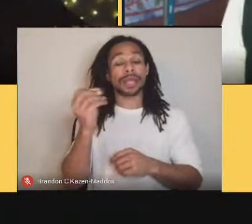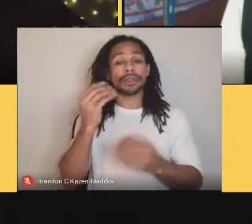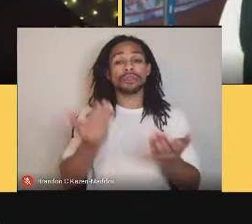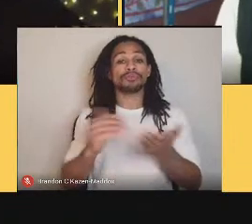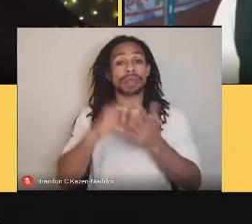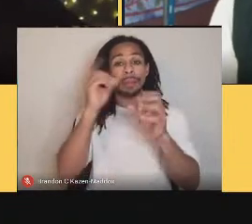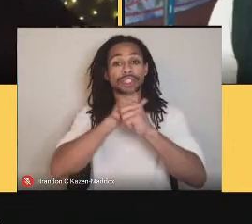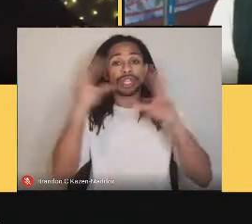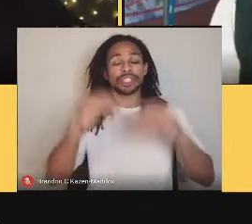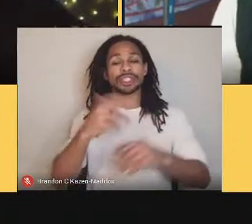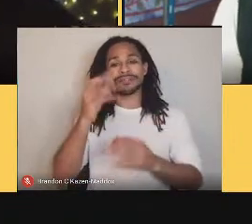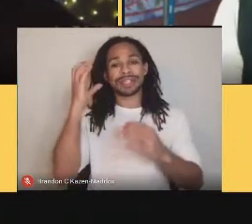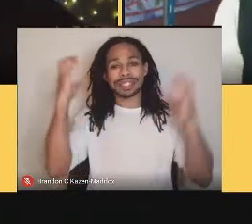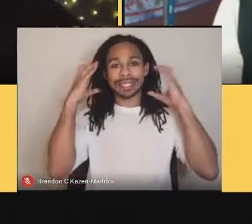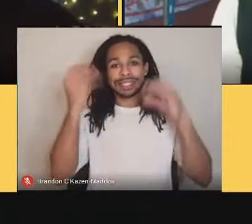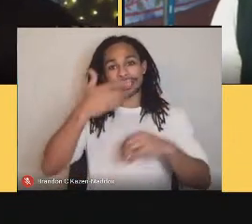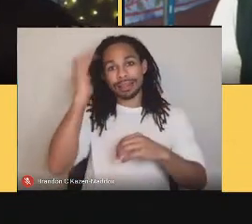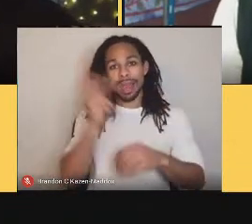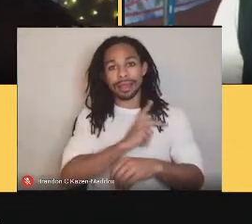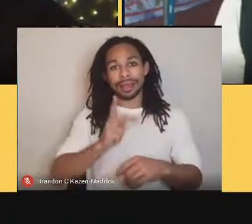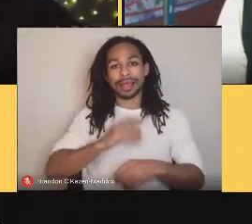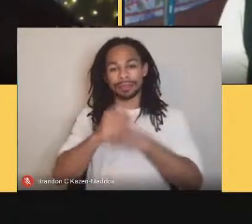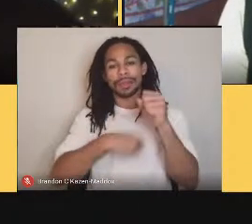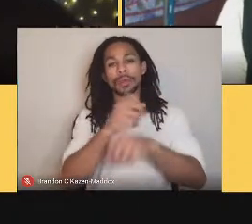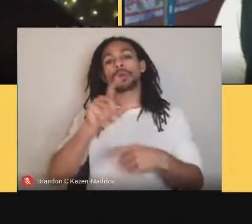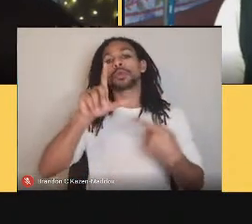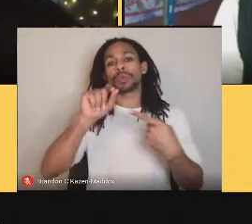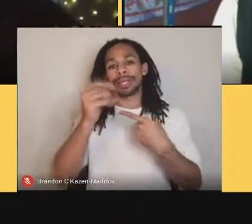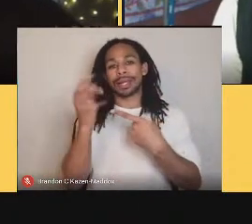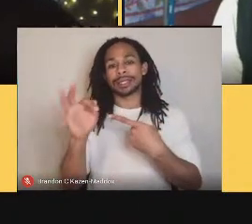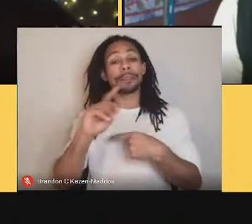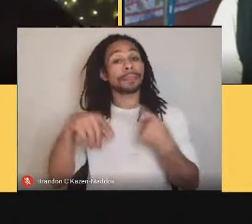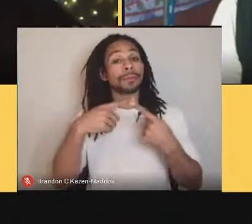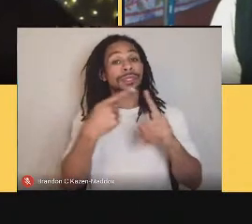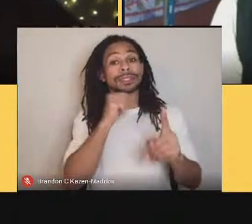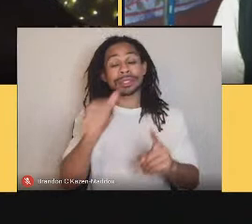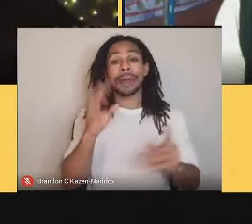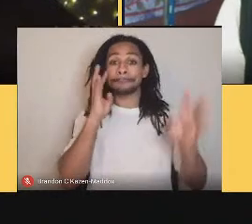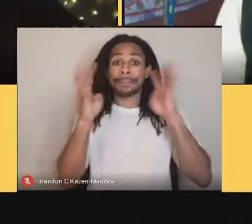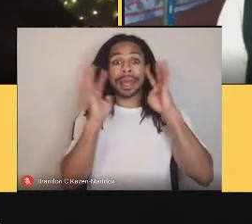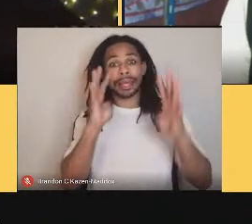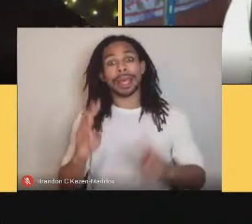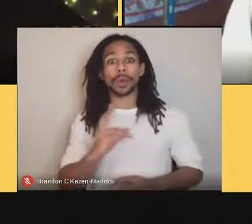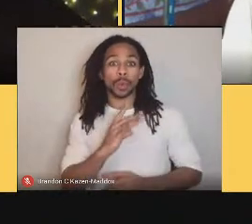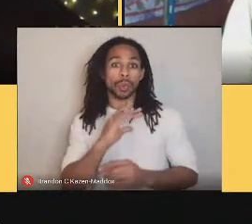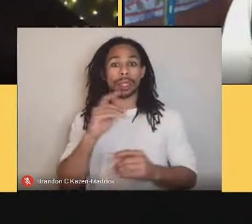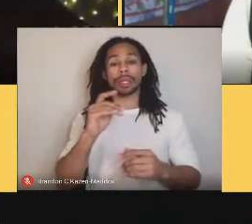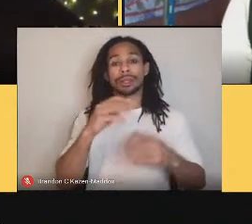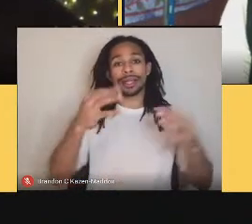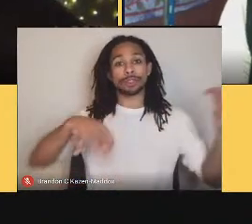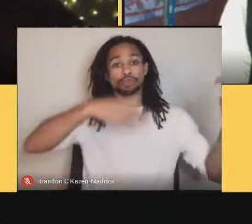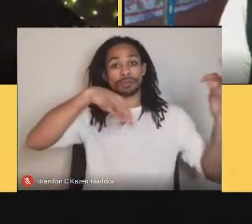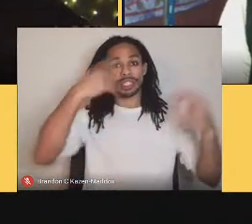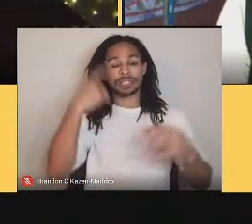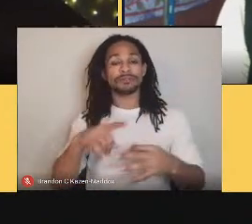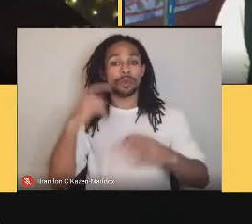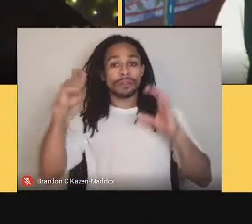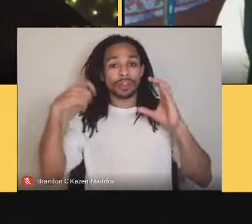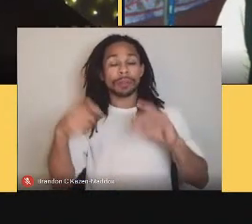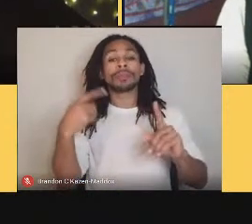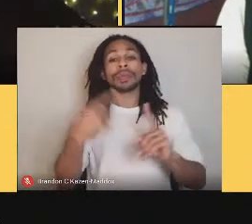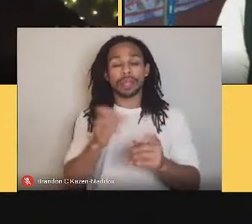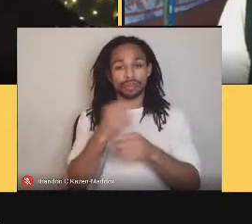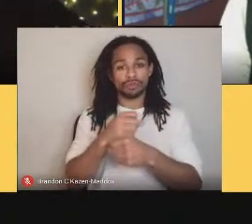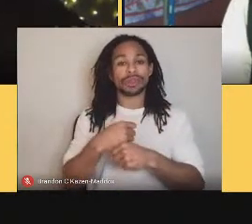2019. When he's not making cool instruments for film music, he creates scripted audio fiction podcast